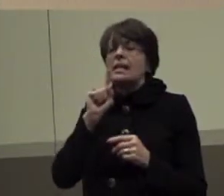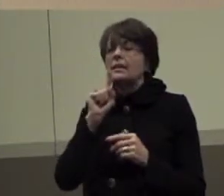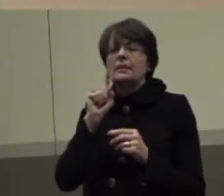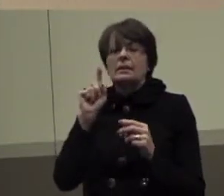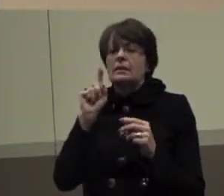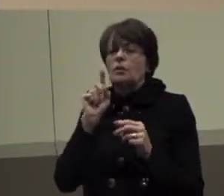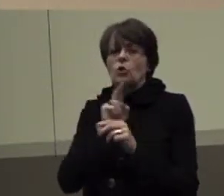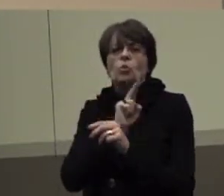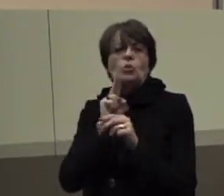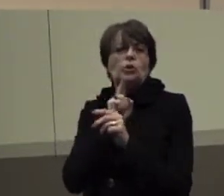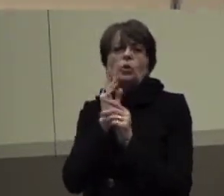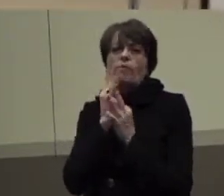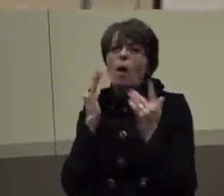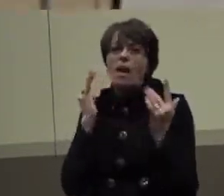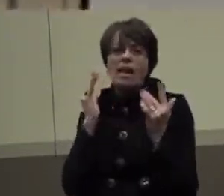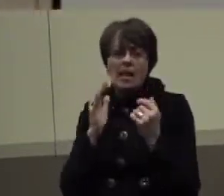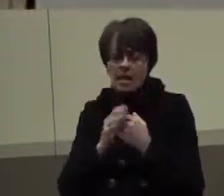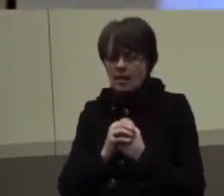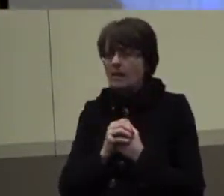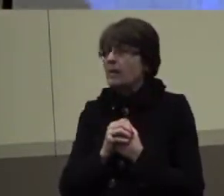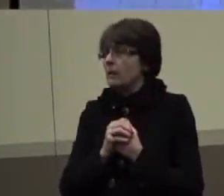user-friendly.